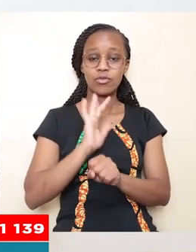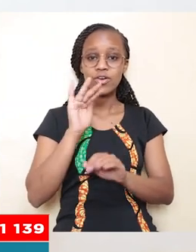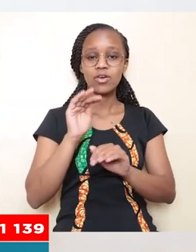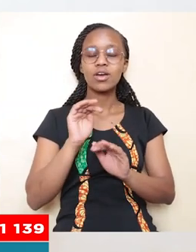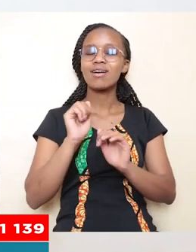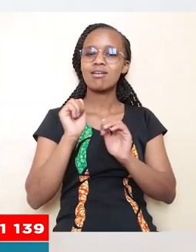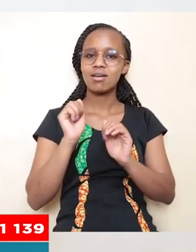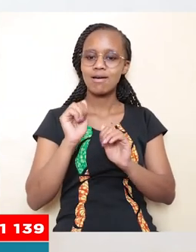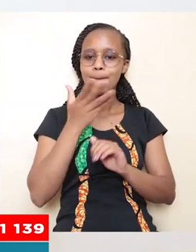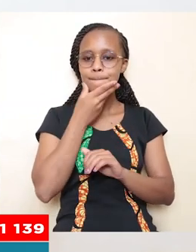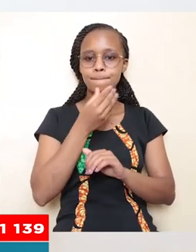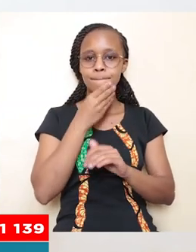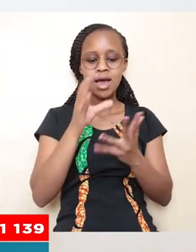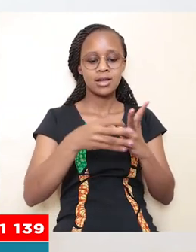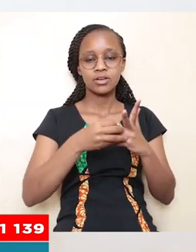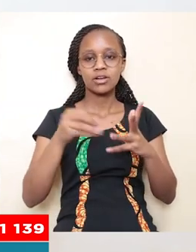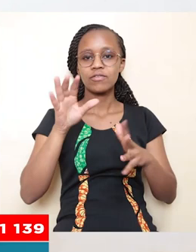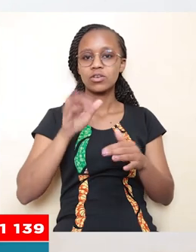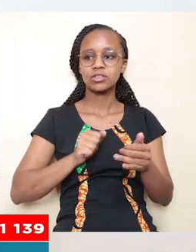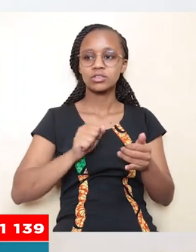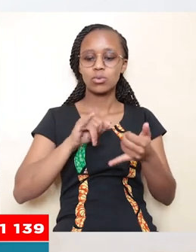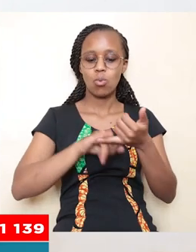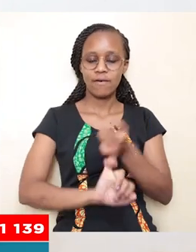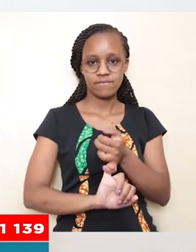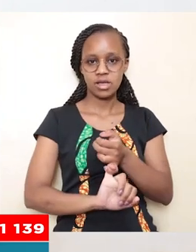for a man to divorce his wife?"